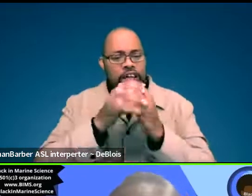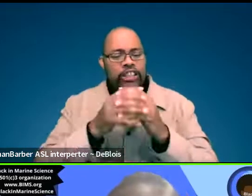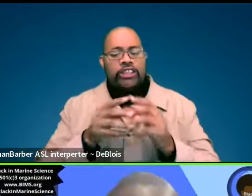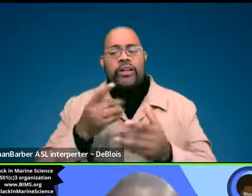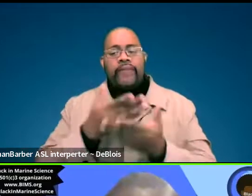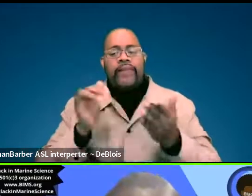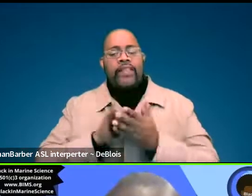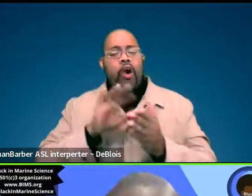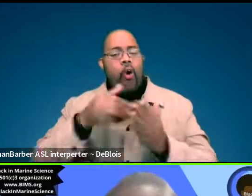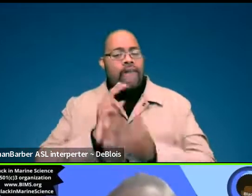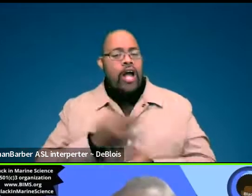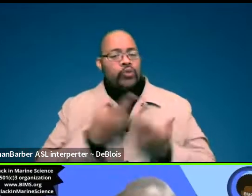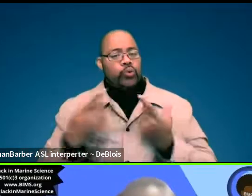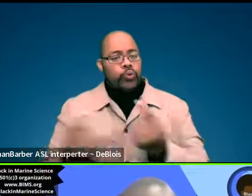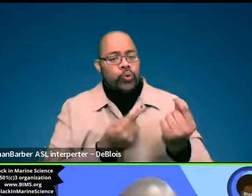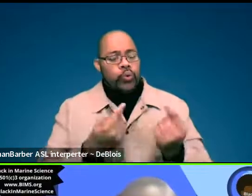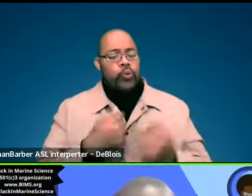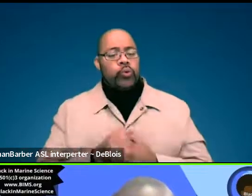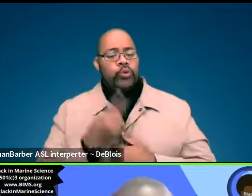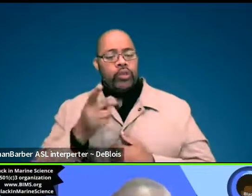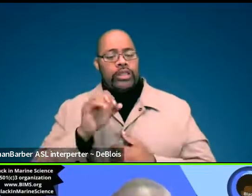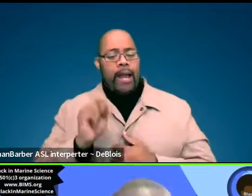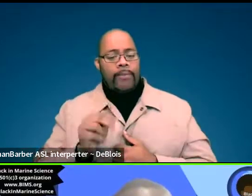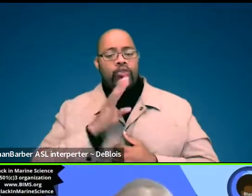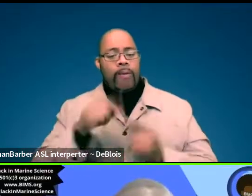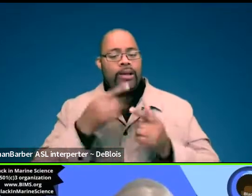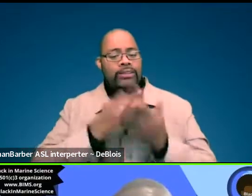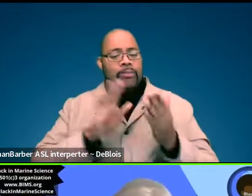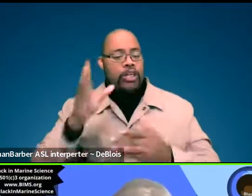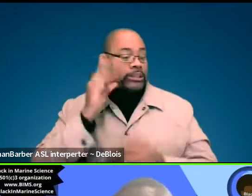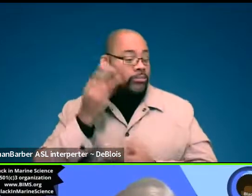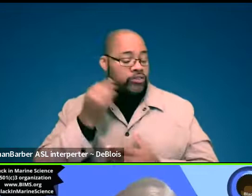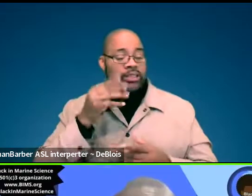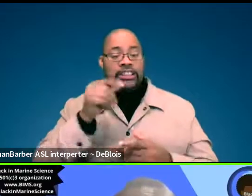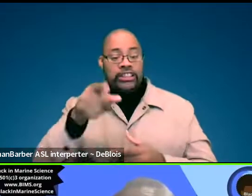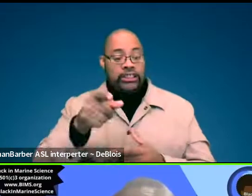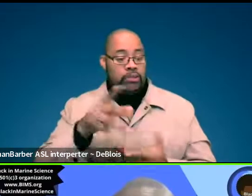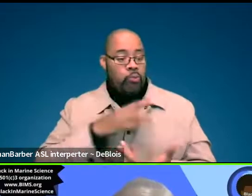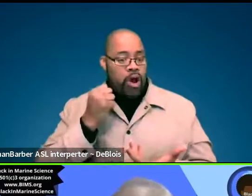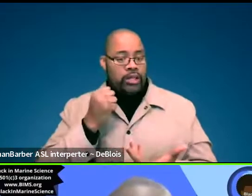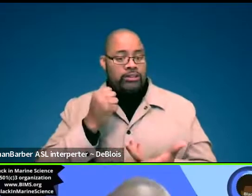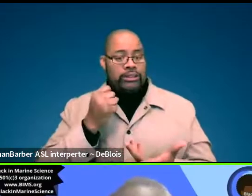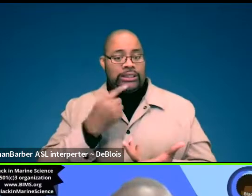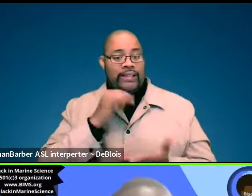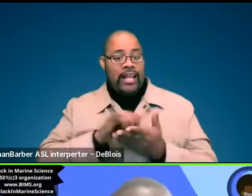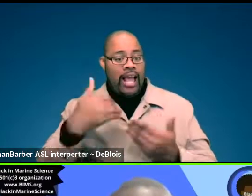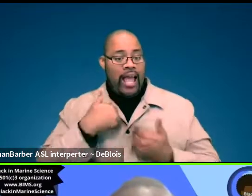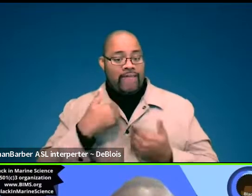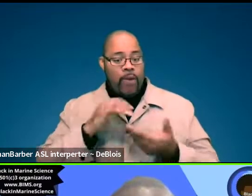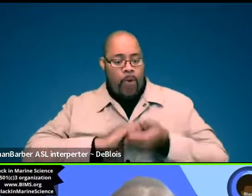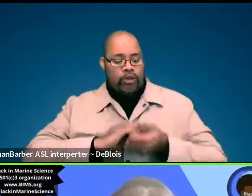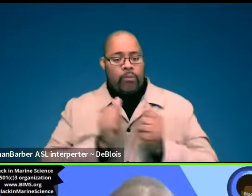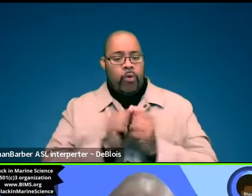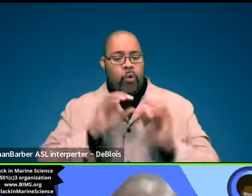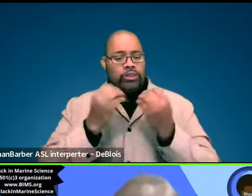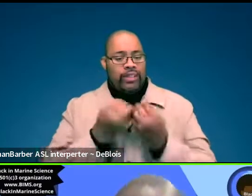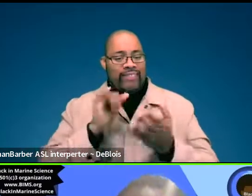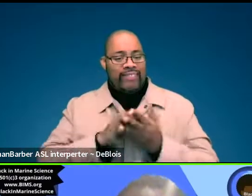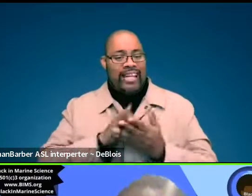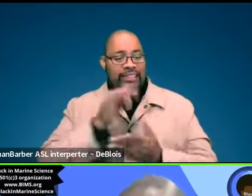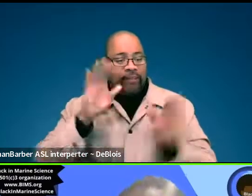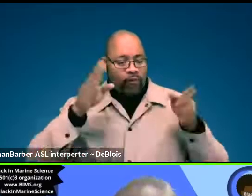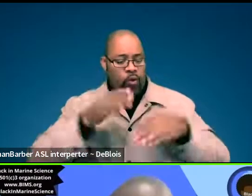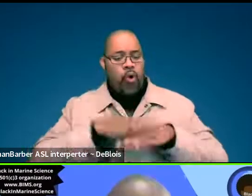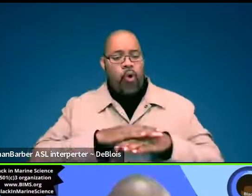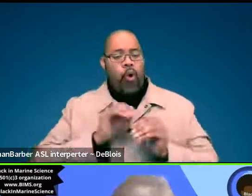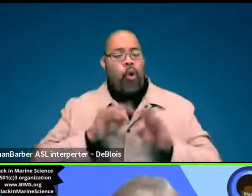things that all of us are doing. We saw Diamond talk about some of her experiences, and she was saying that she has a partnership with an organization that is focused